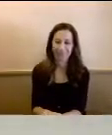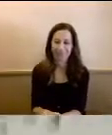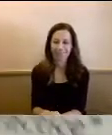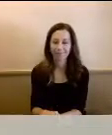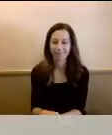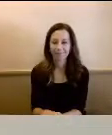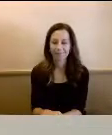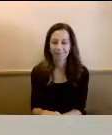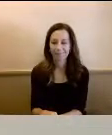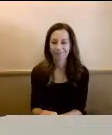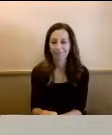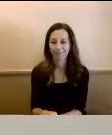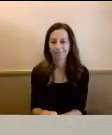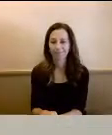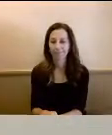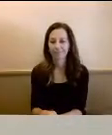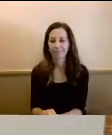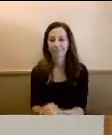with them.